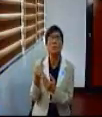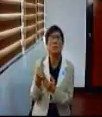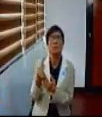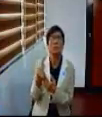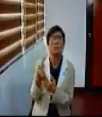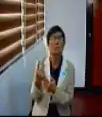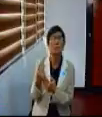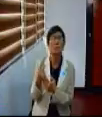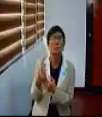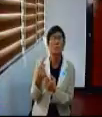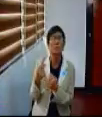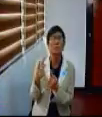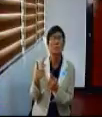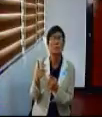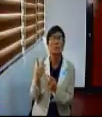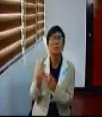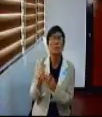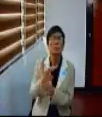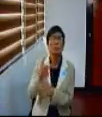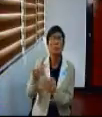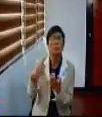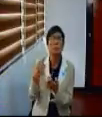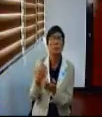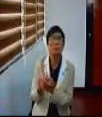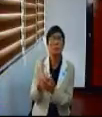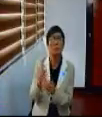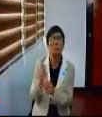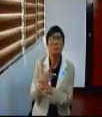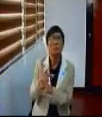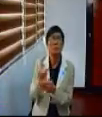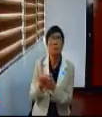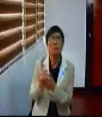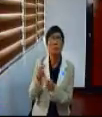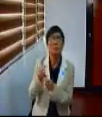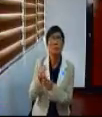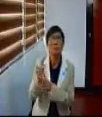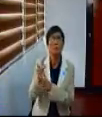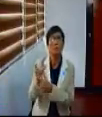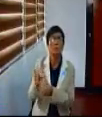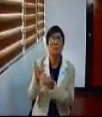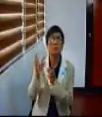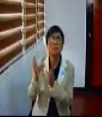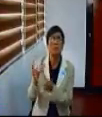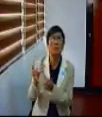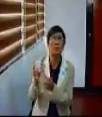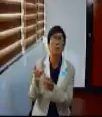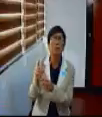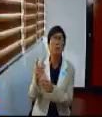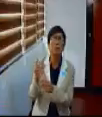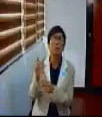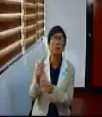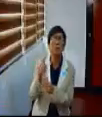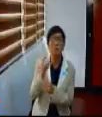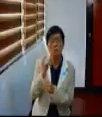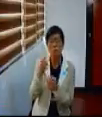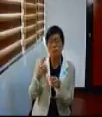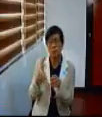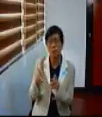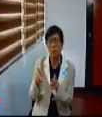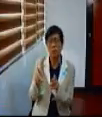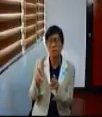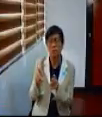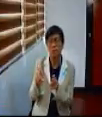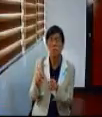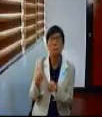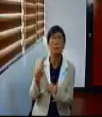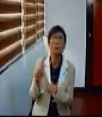the entire supply chain. Okay. So for those that who are directly connected to you on the tier, you will obviously have contributed, so you have the